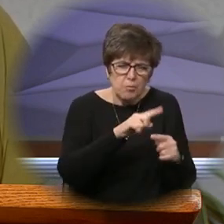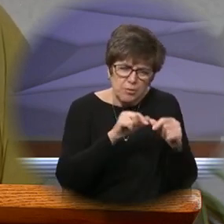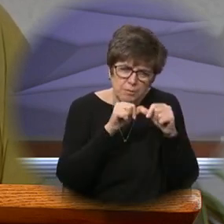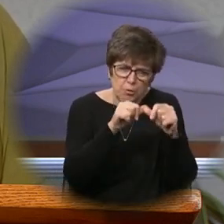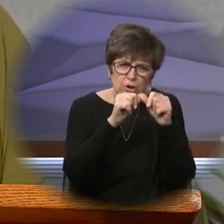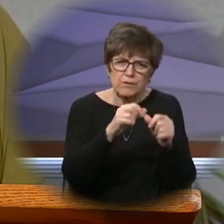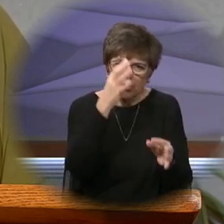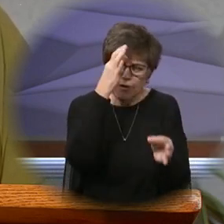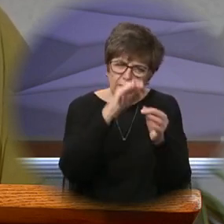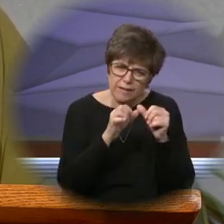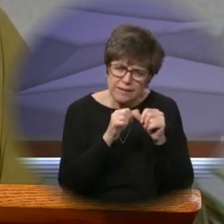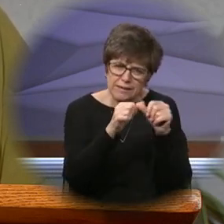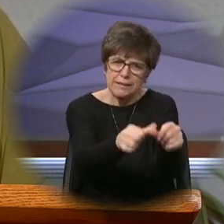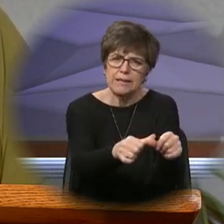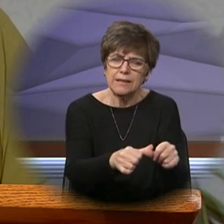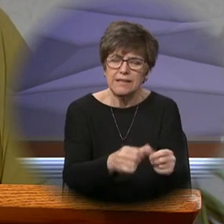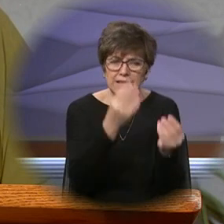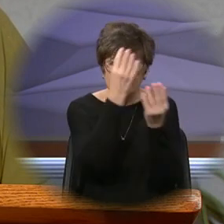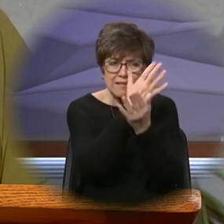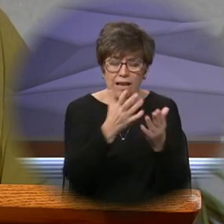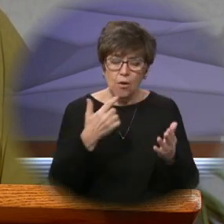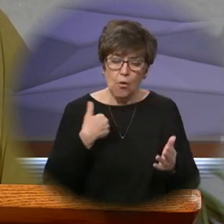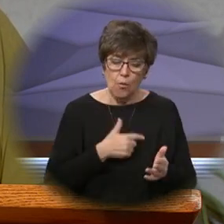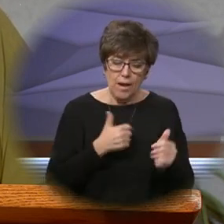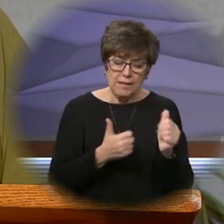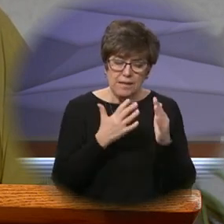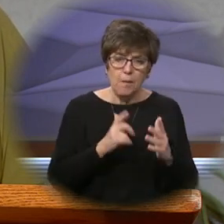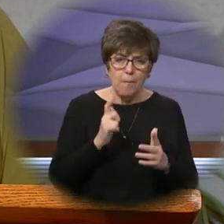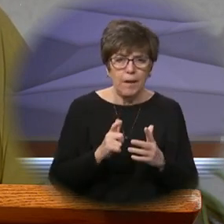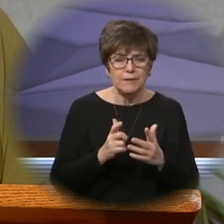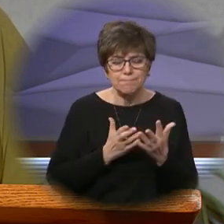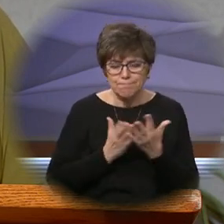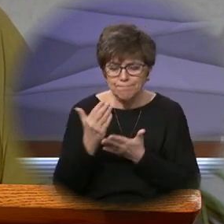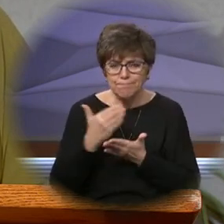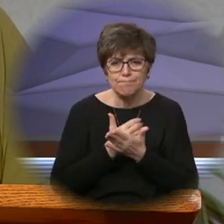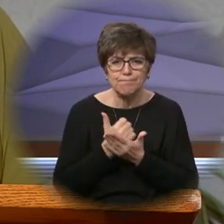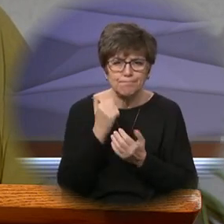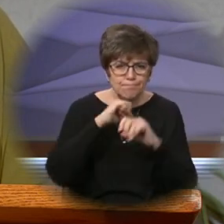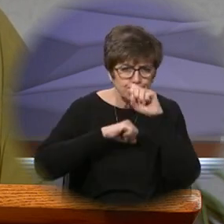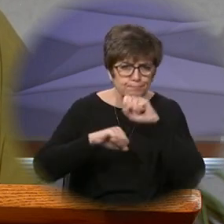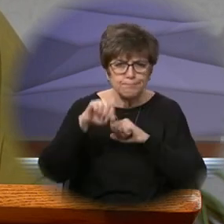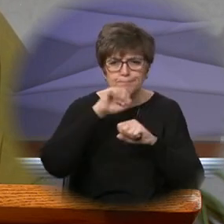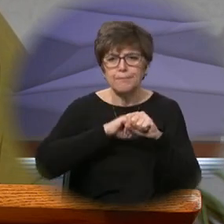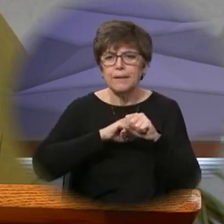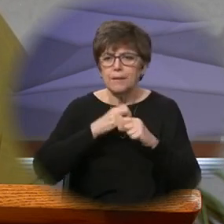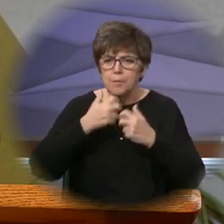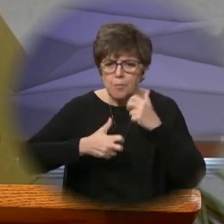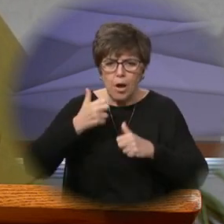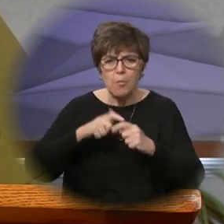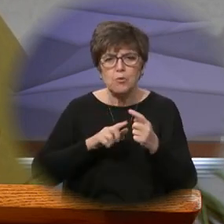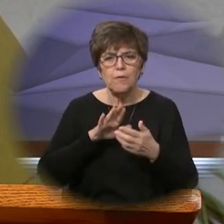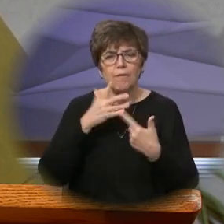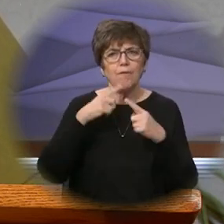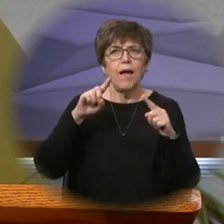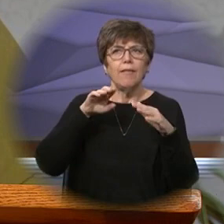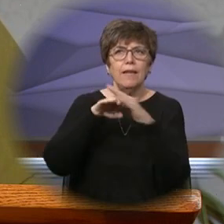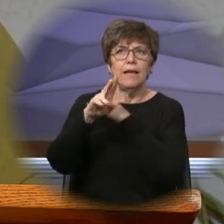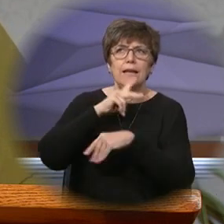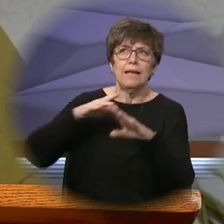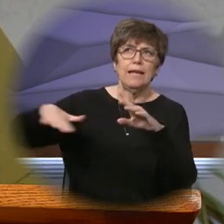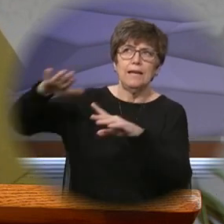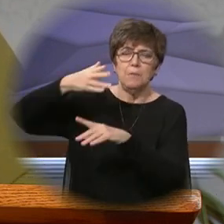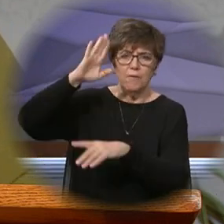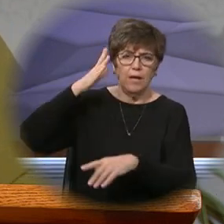saying, "It is necessary for us to undergo many hardships to enter the kingdom of God."